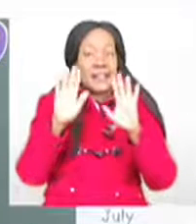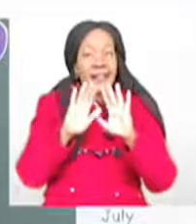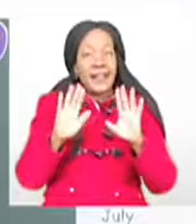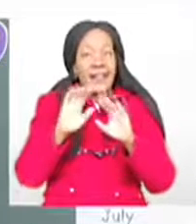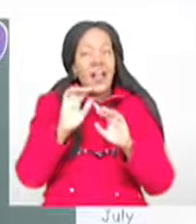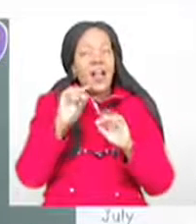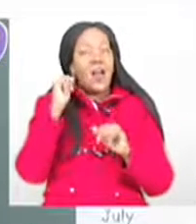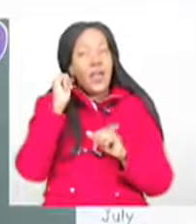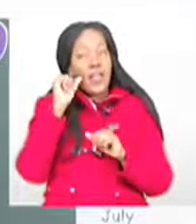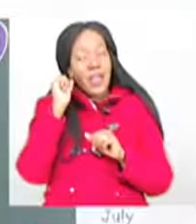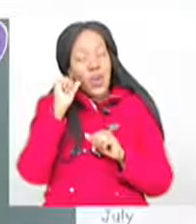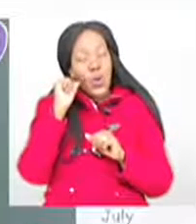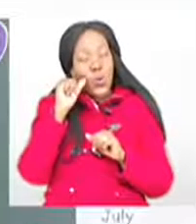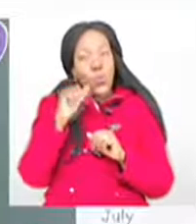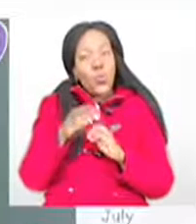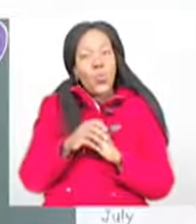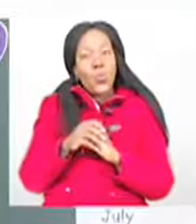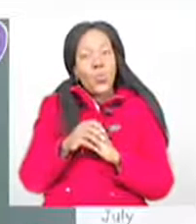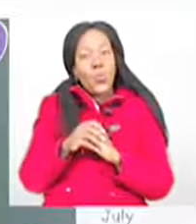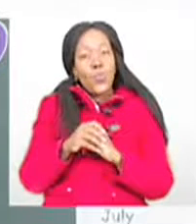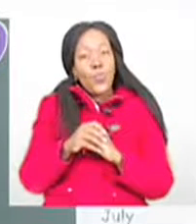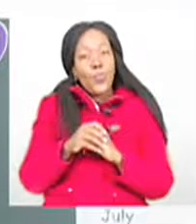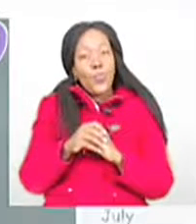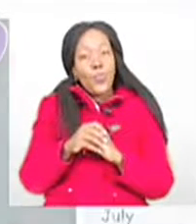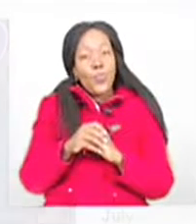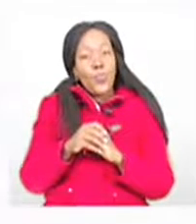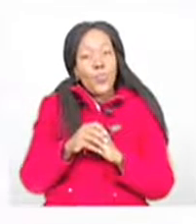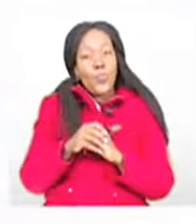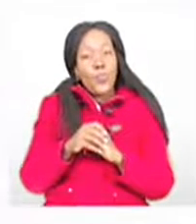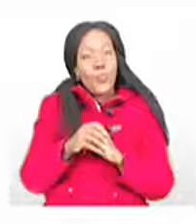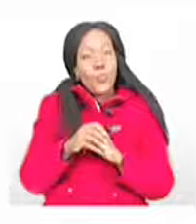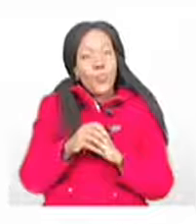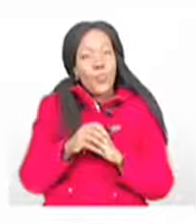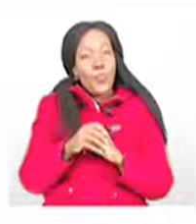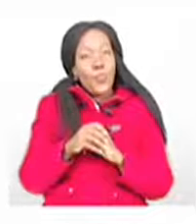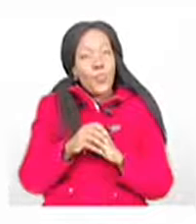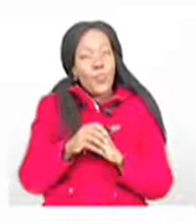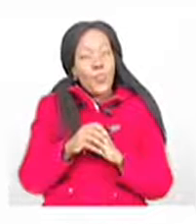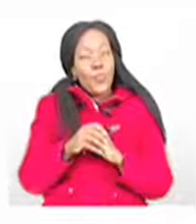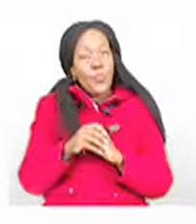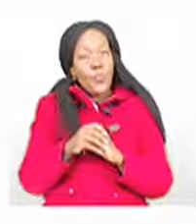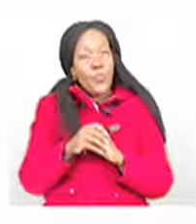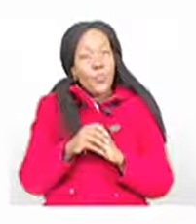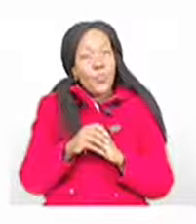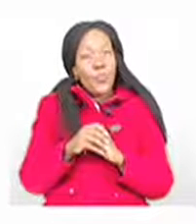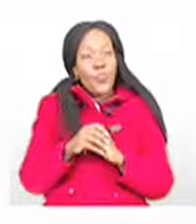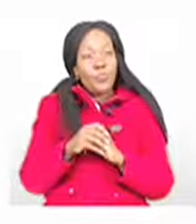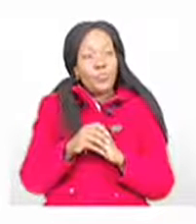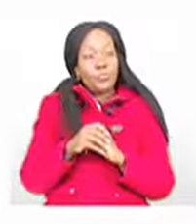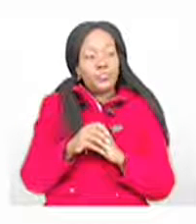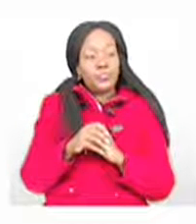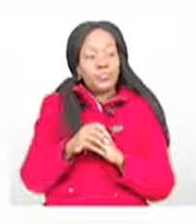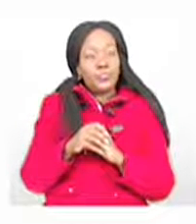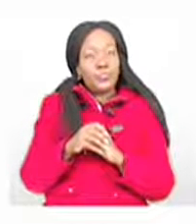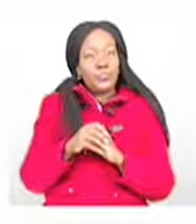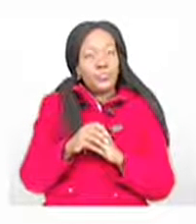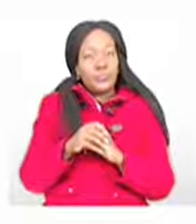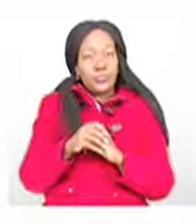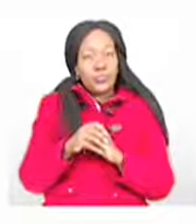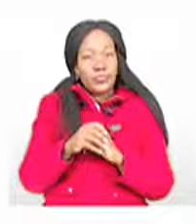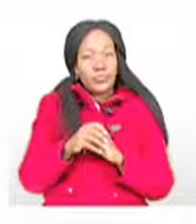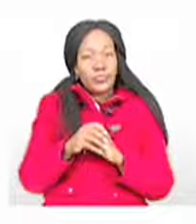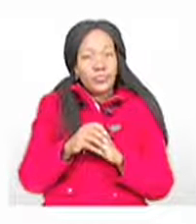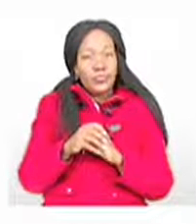color yellow. So look back on page 22 of your